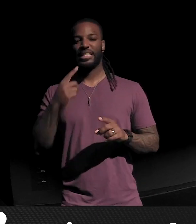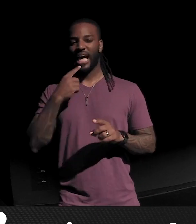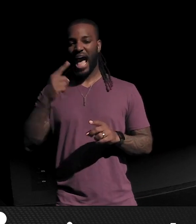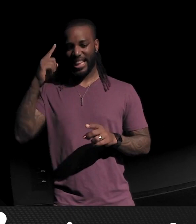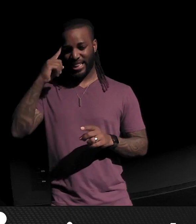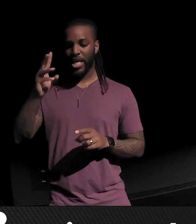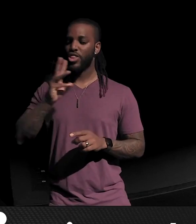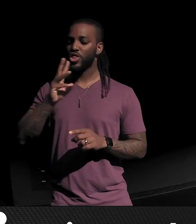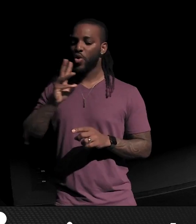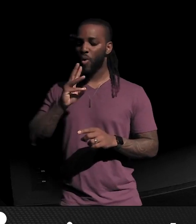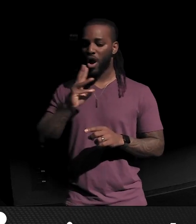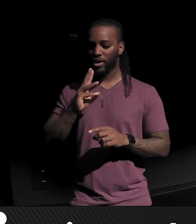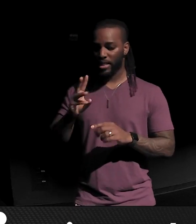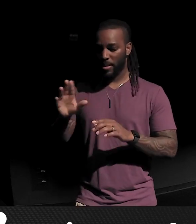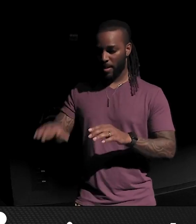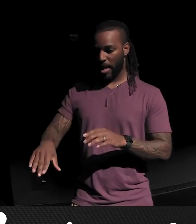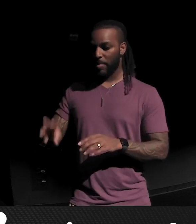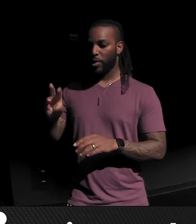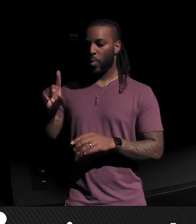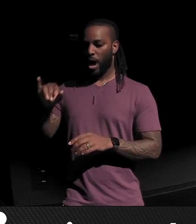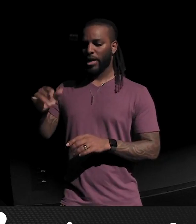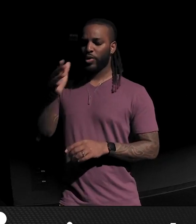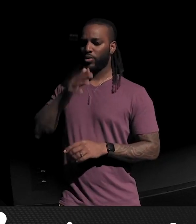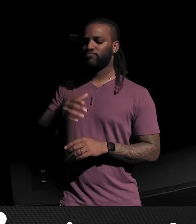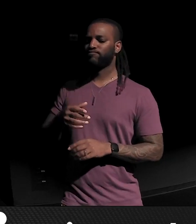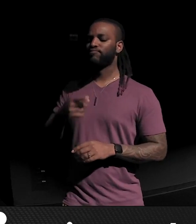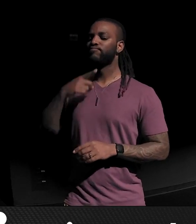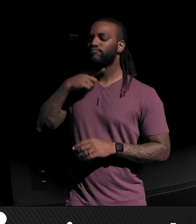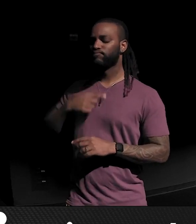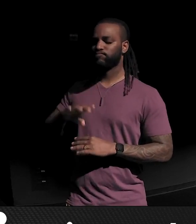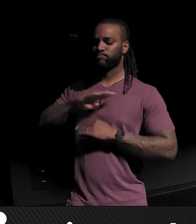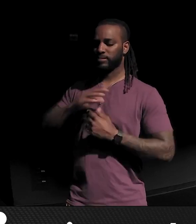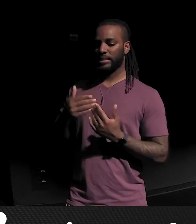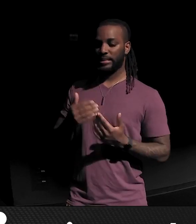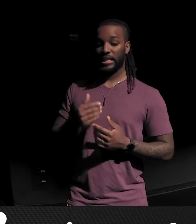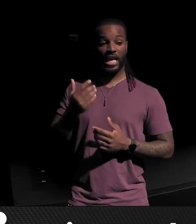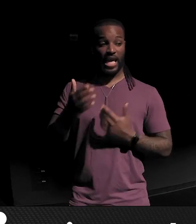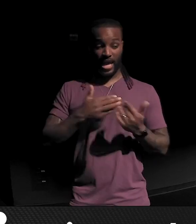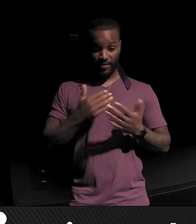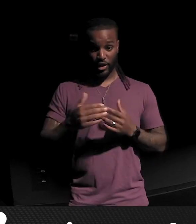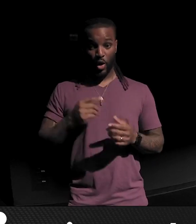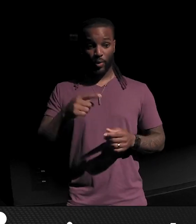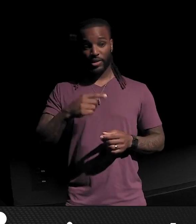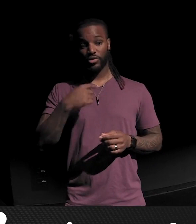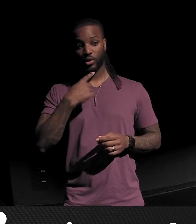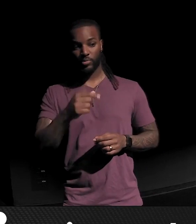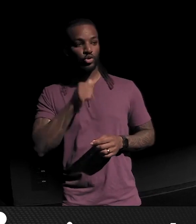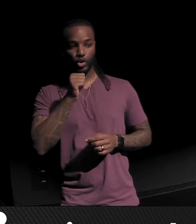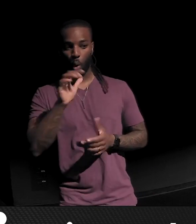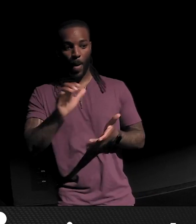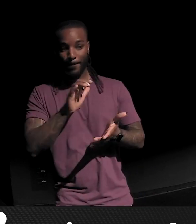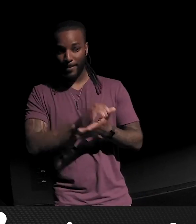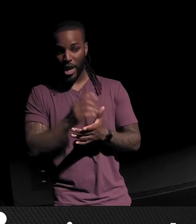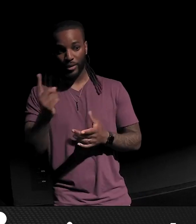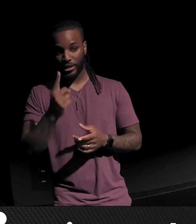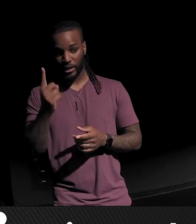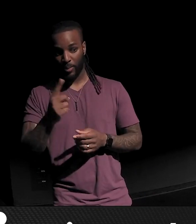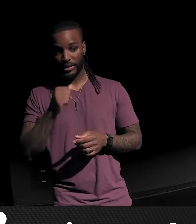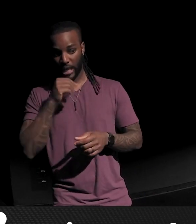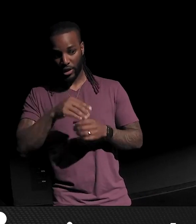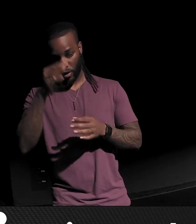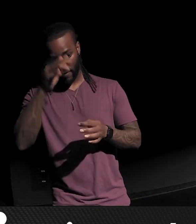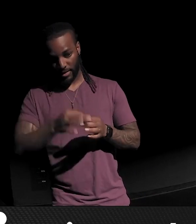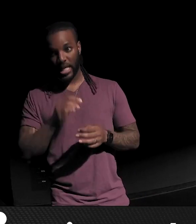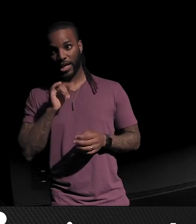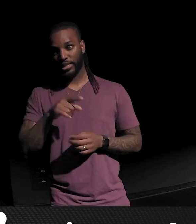of the wadi will quench my thirst just fine. Even though he was told not to marry someone outside of his faith, he did anyways. Actually, a whole bunch of people he